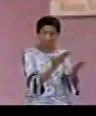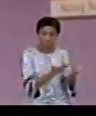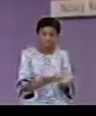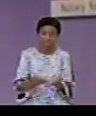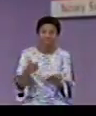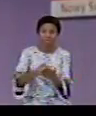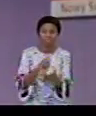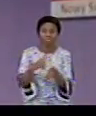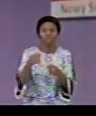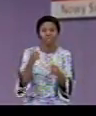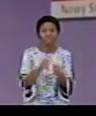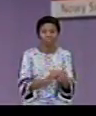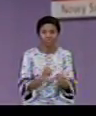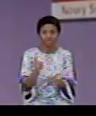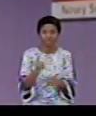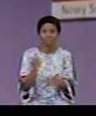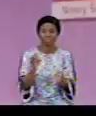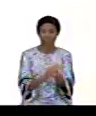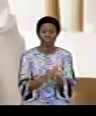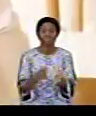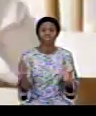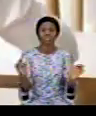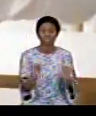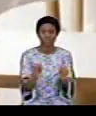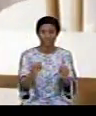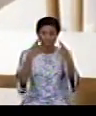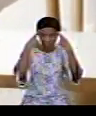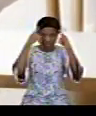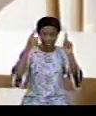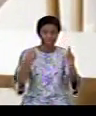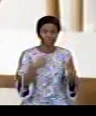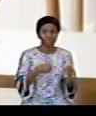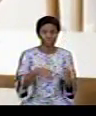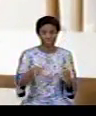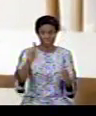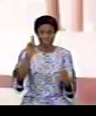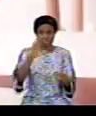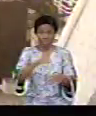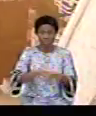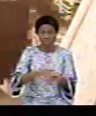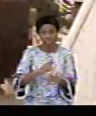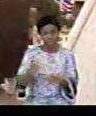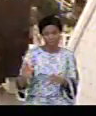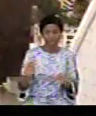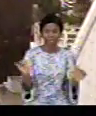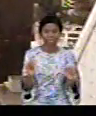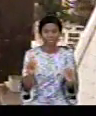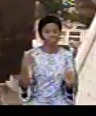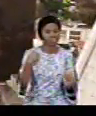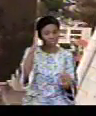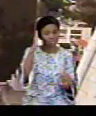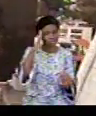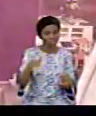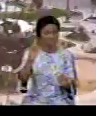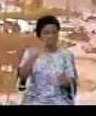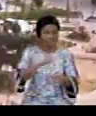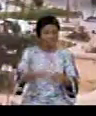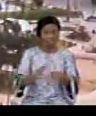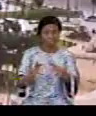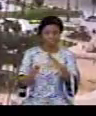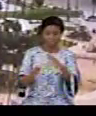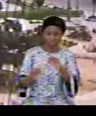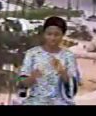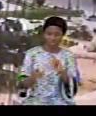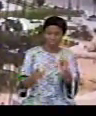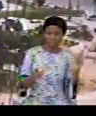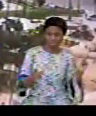now does so that the same success we see on the right that same success will see on the left the same success was seen a city that